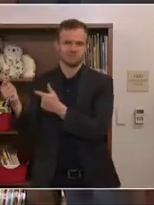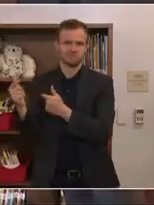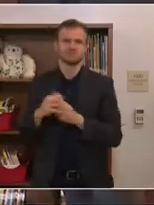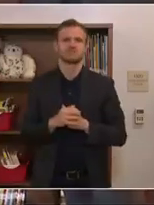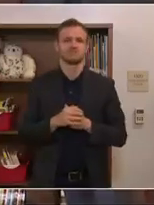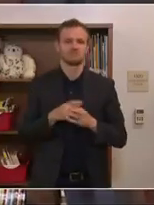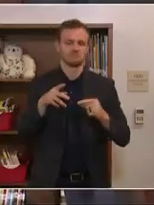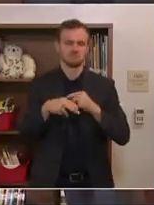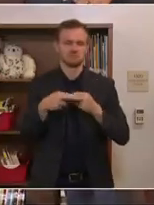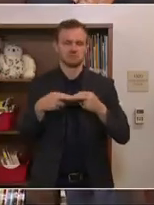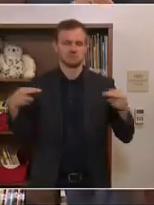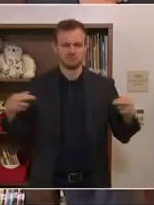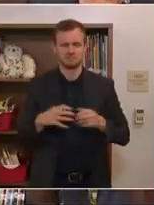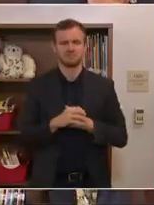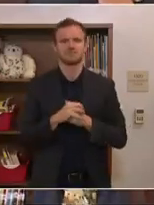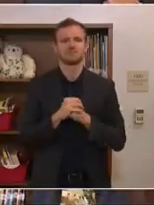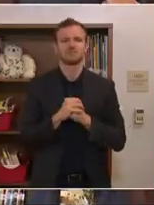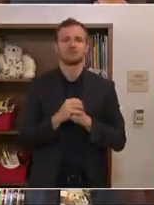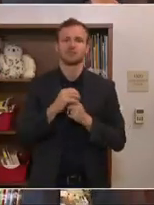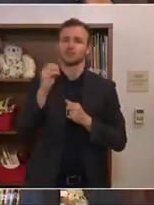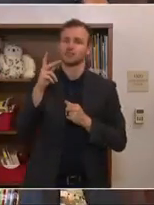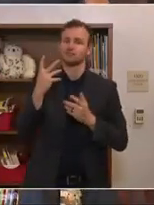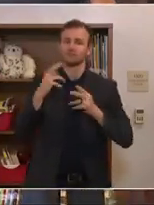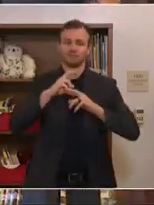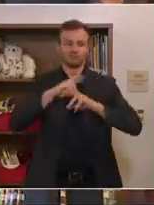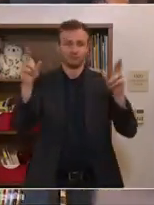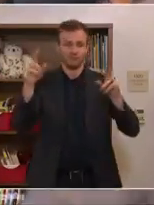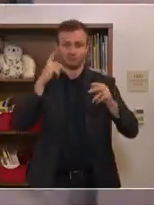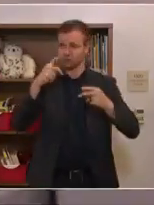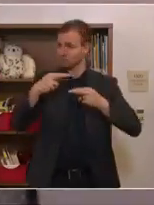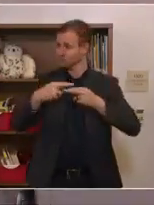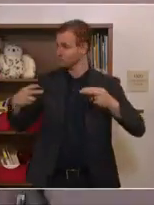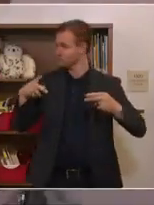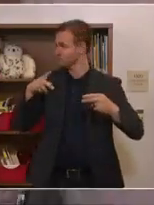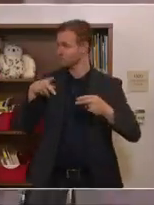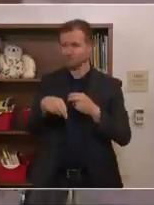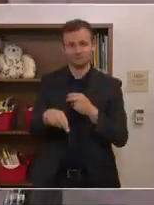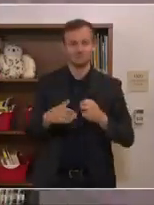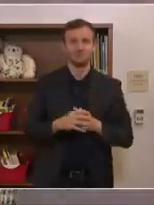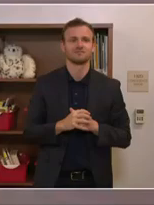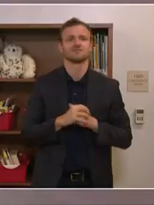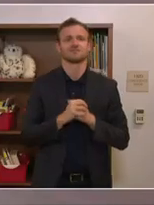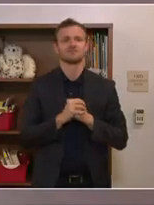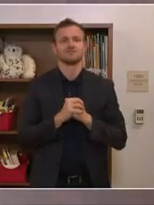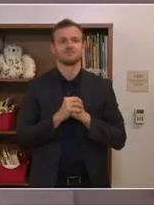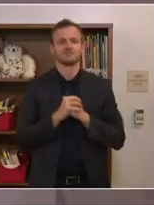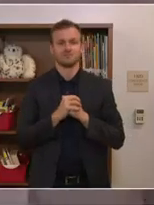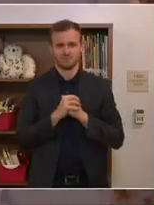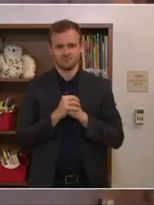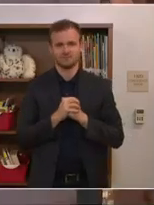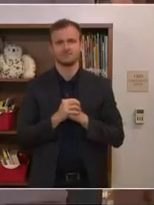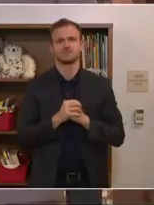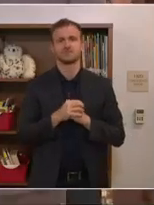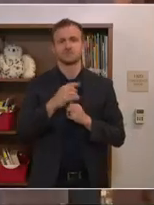All right, I think we are ready to cut the ribbon. Do we have some of our Whitlock Bears to help us?